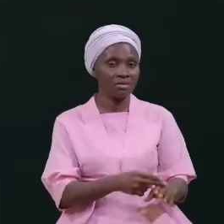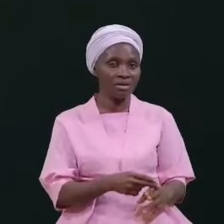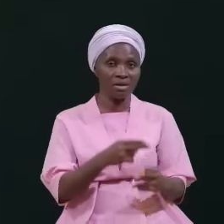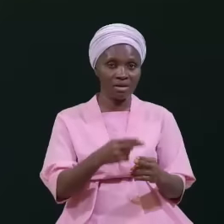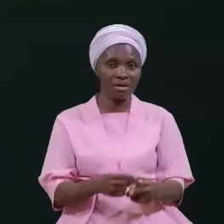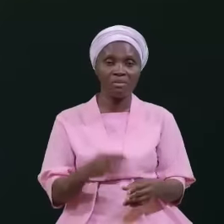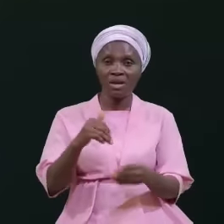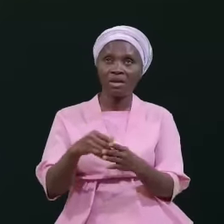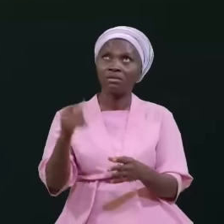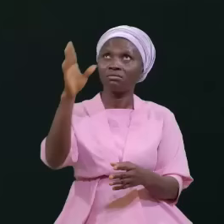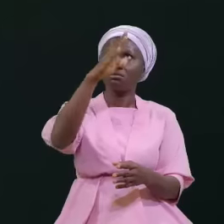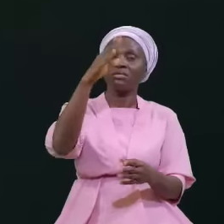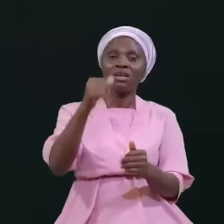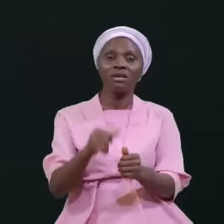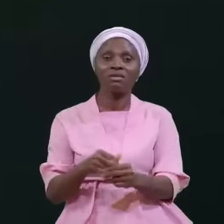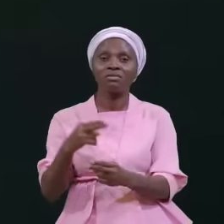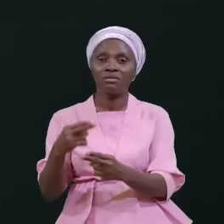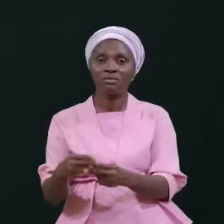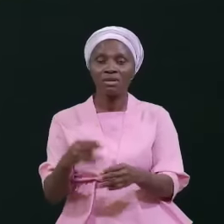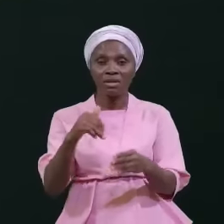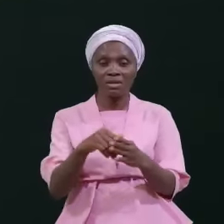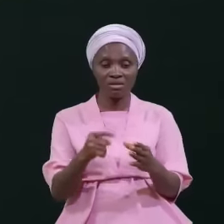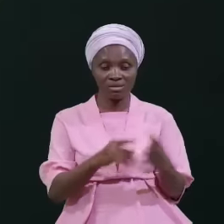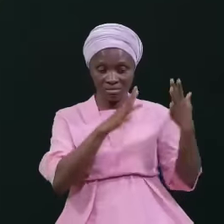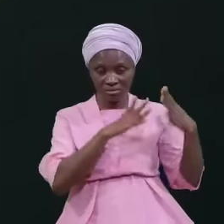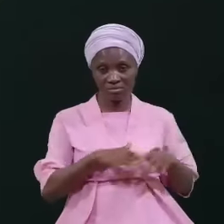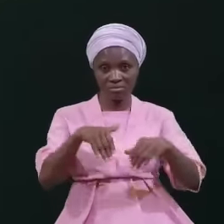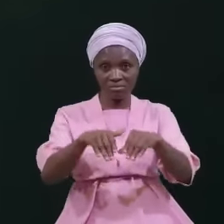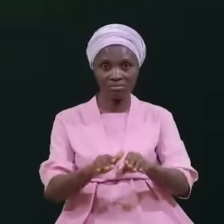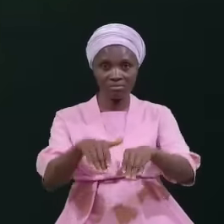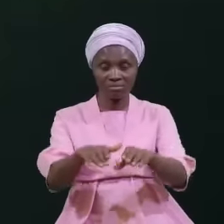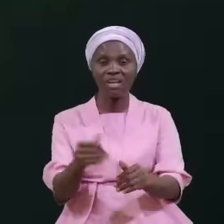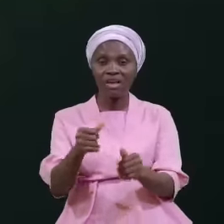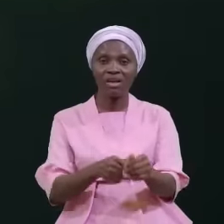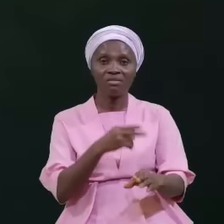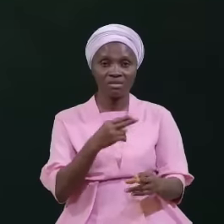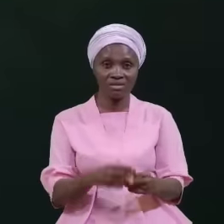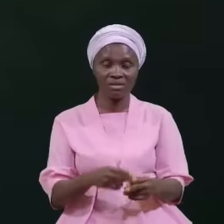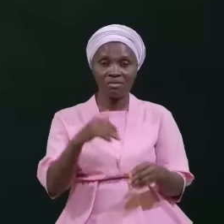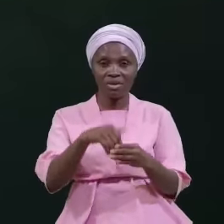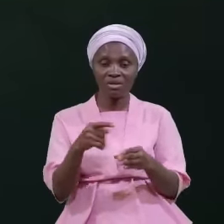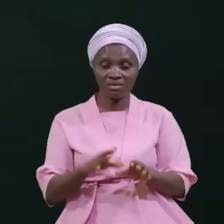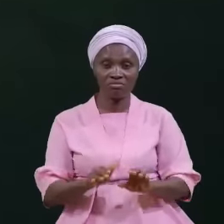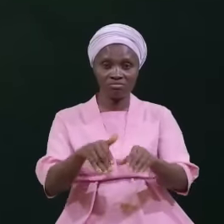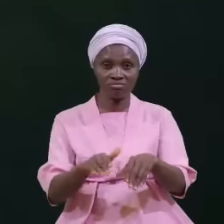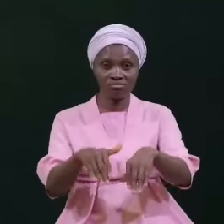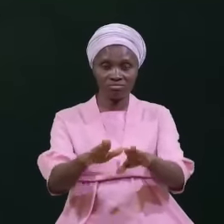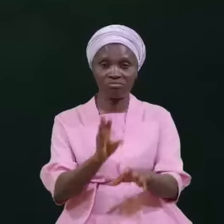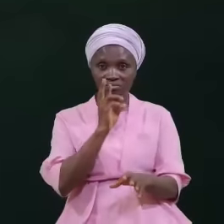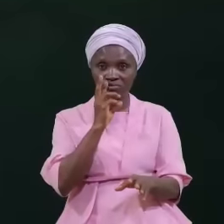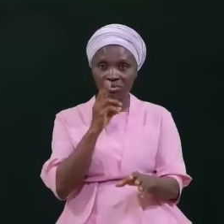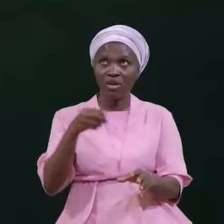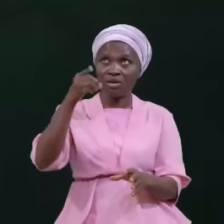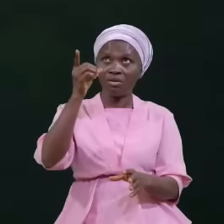every name in the sea, every name in the ocean, God has highly exalted him and